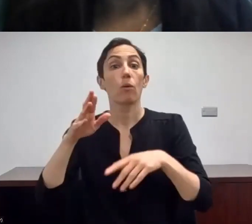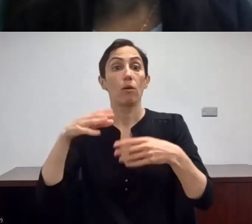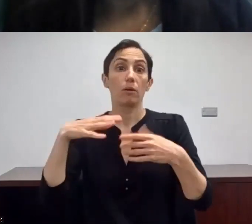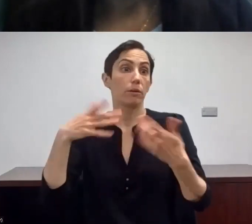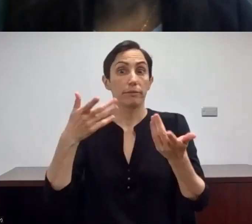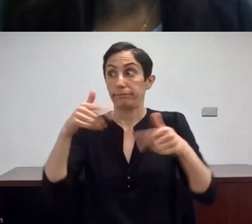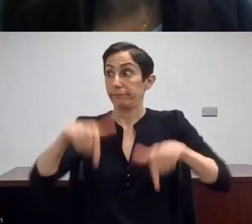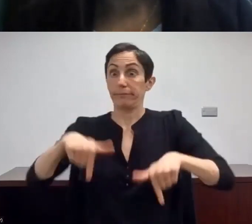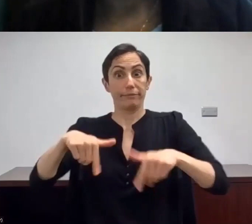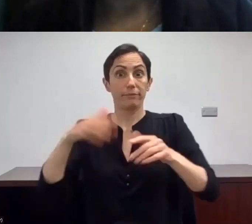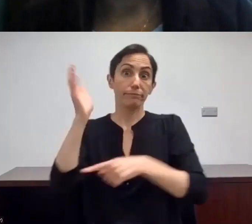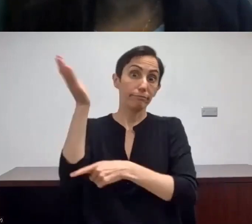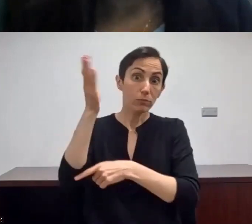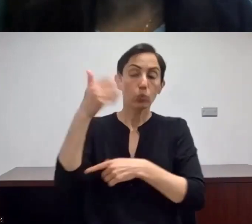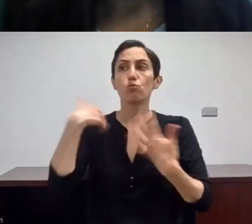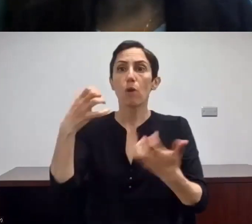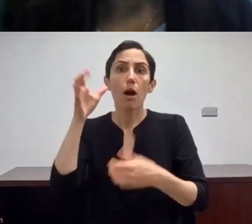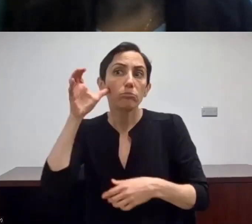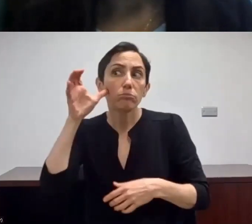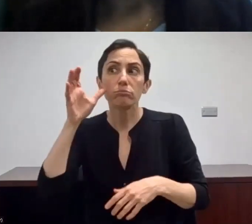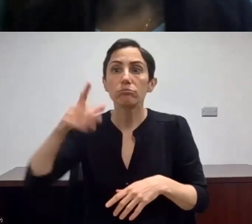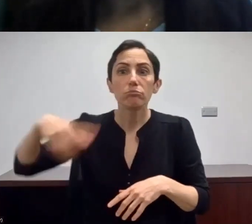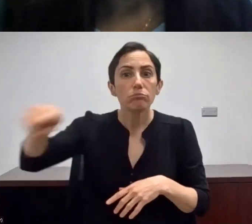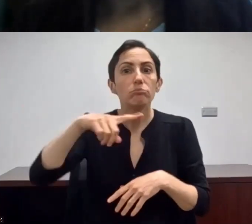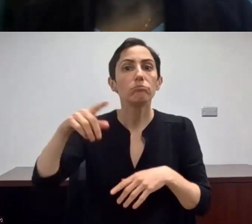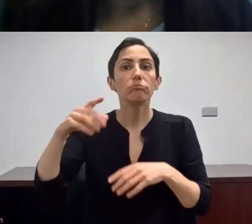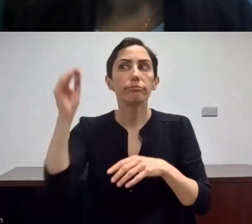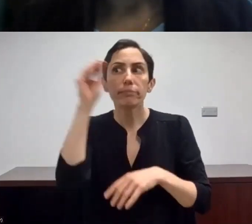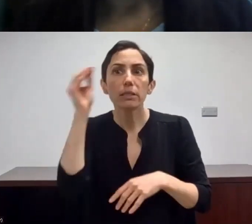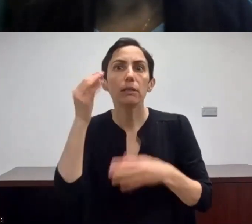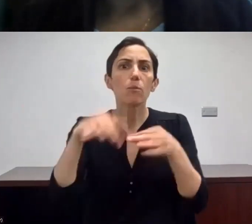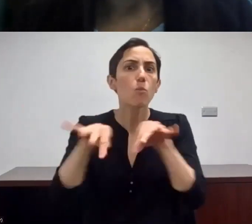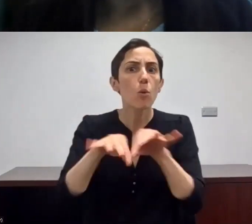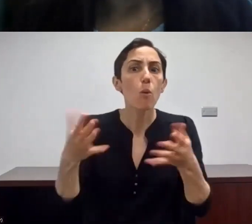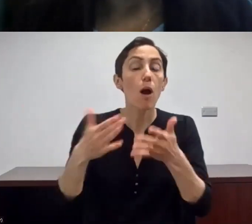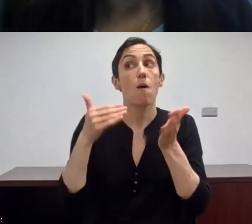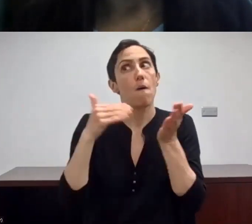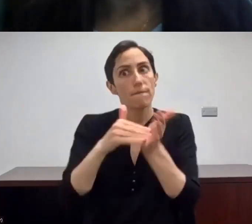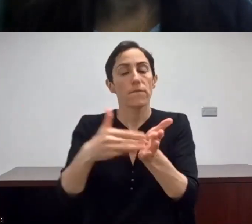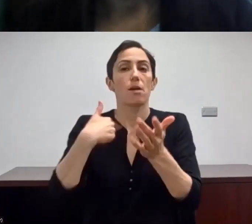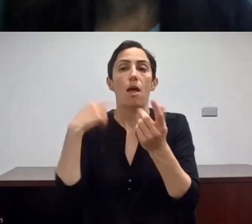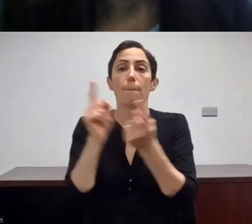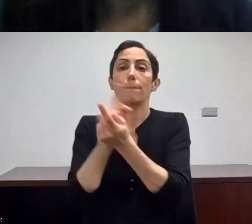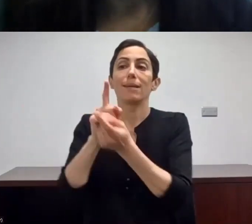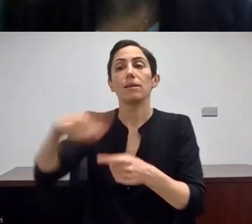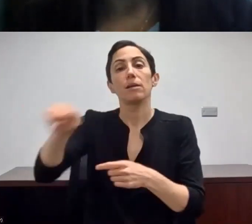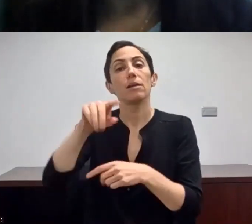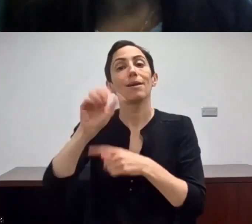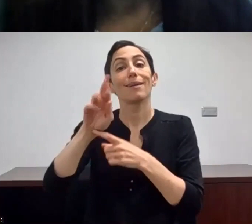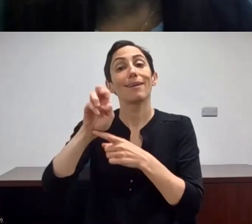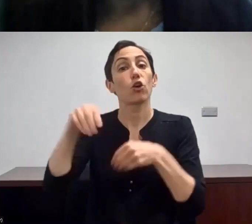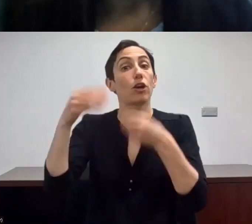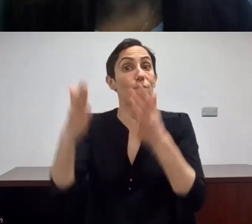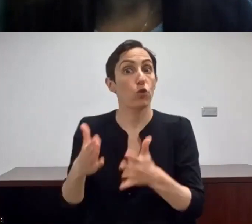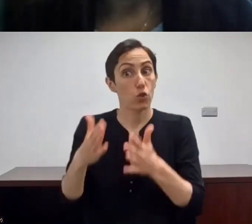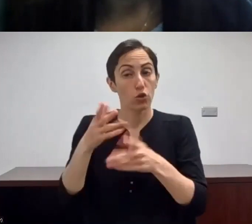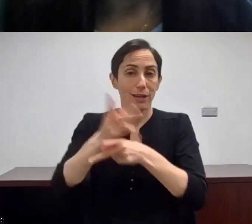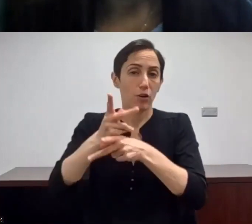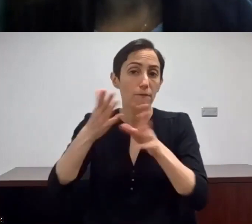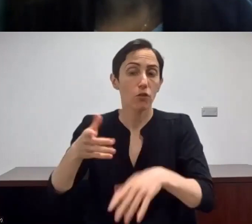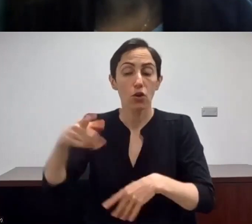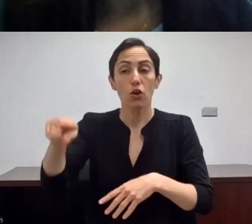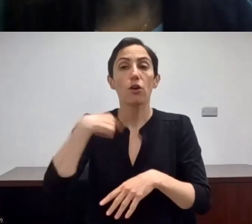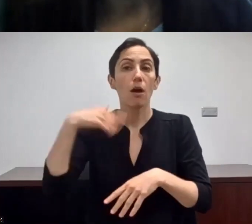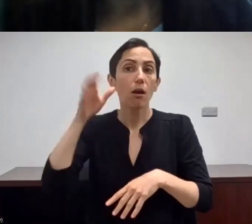is important. And I hear all the time that caregivers tell us that their that they have needs that are not being addressed by the current